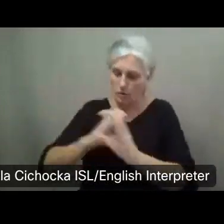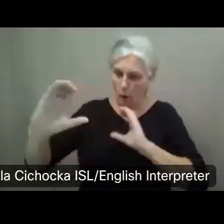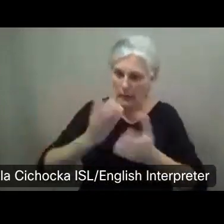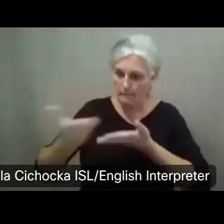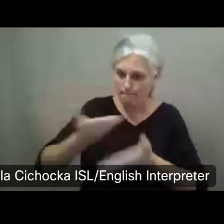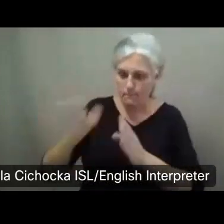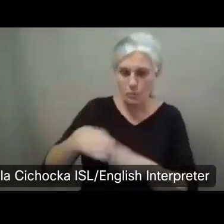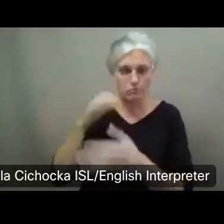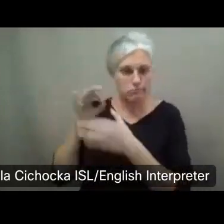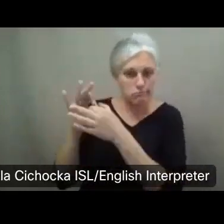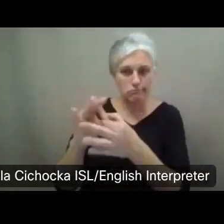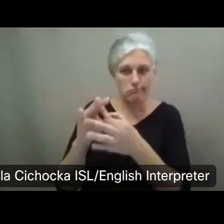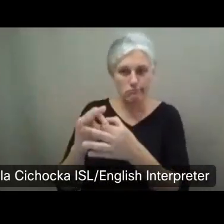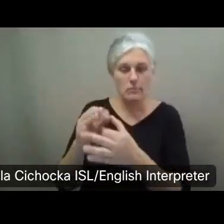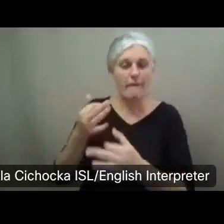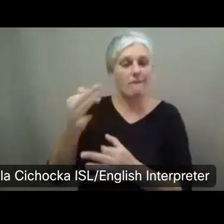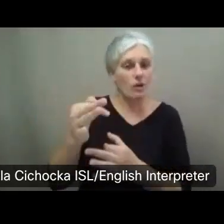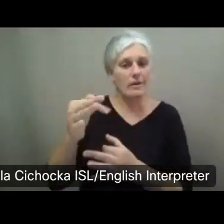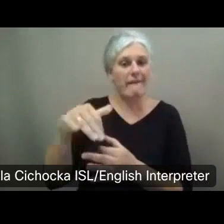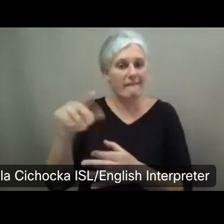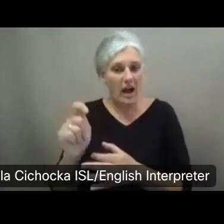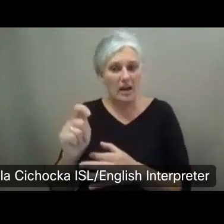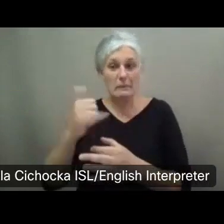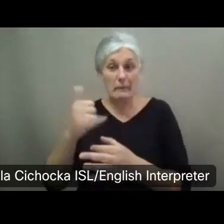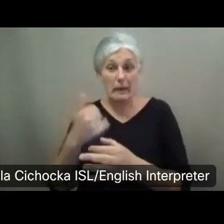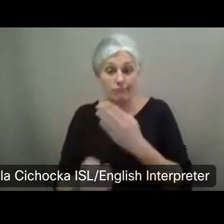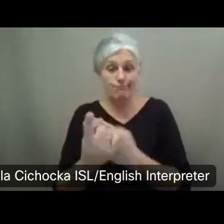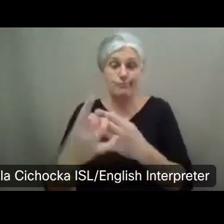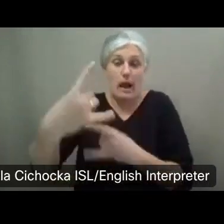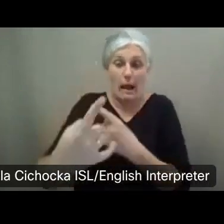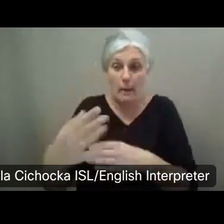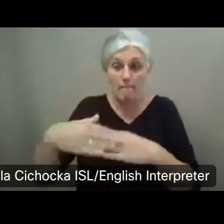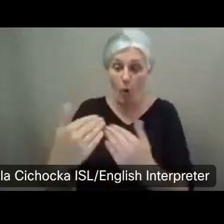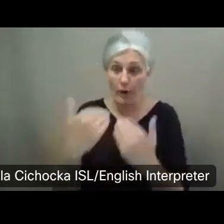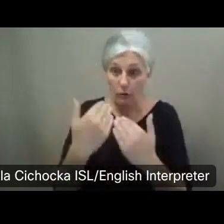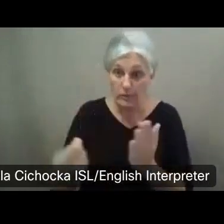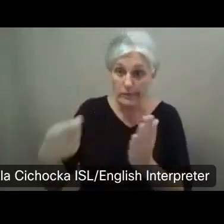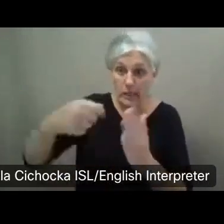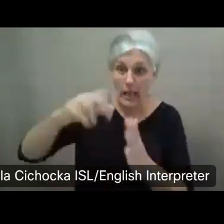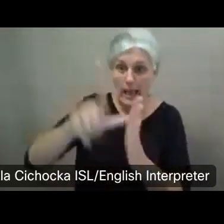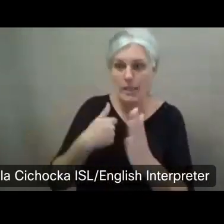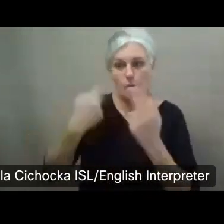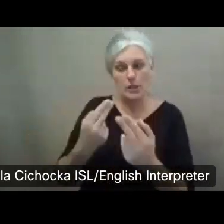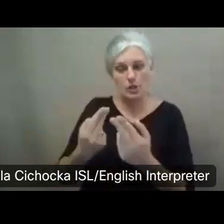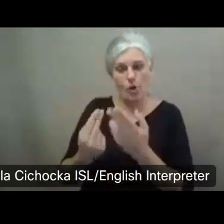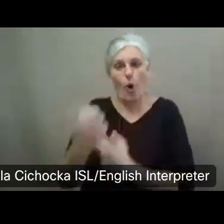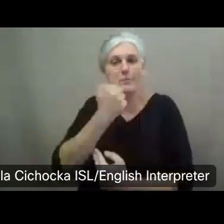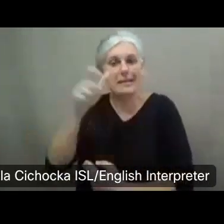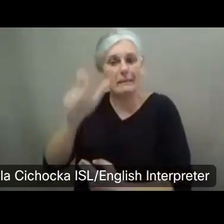relation to further facts that might emerge over time. You know, I think as well, the designated